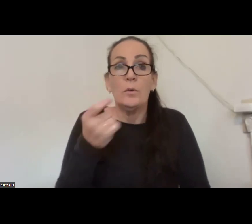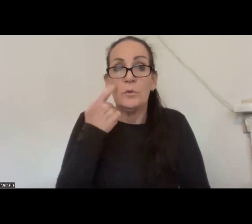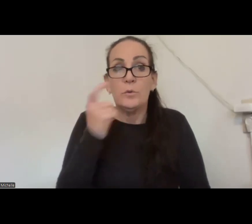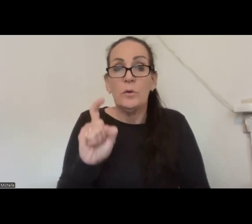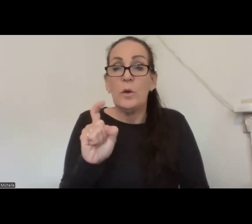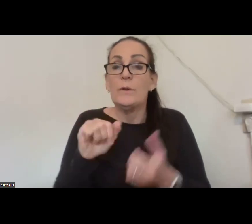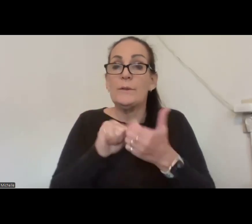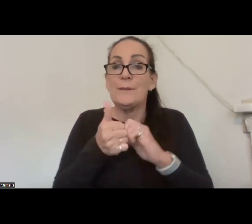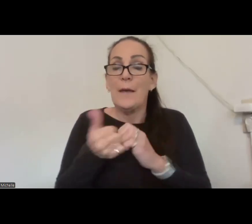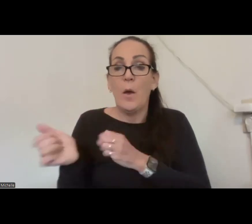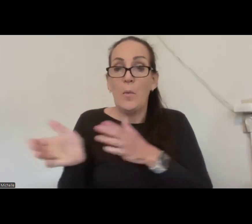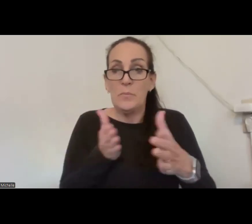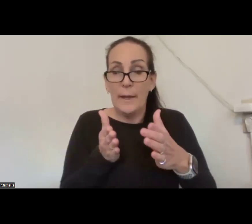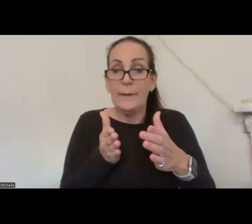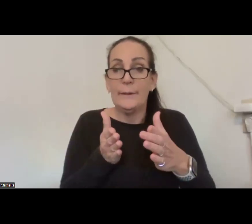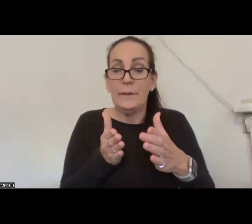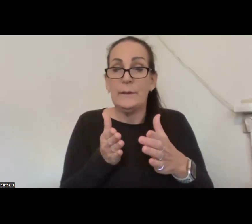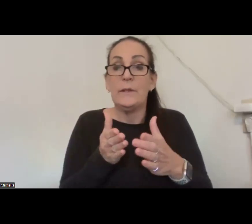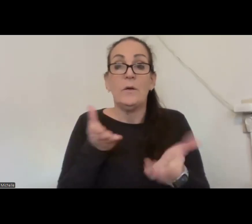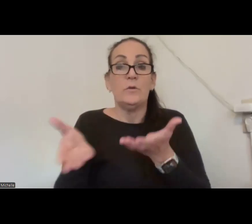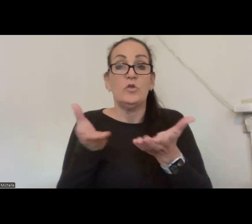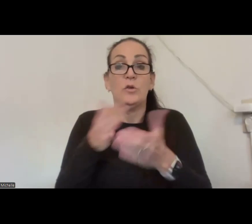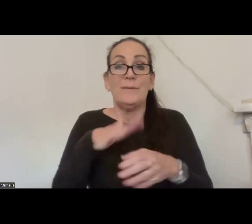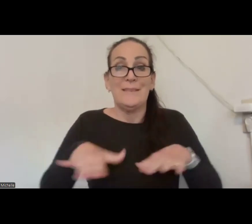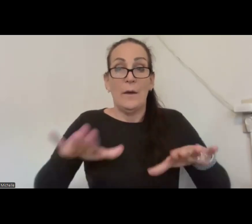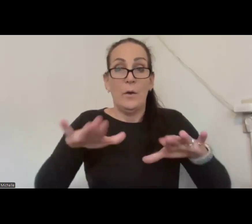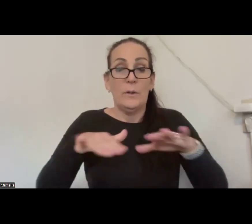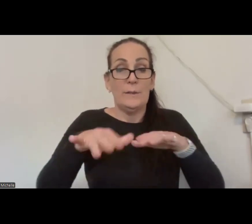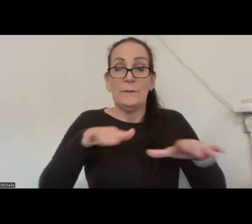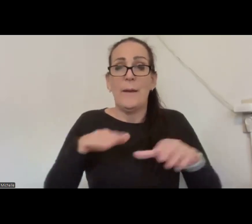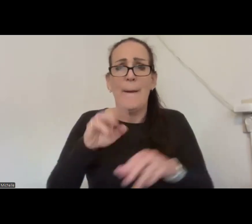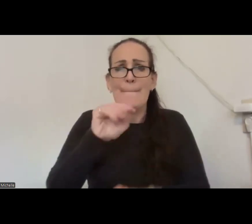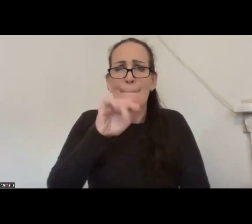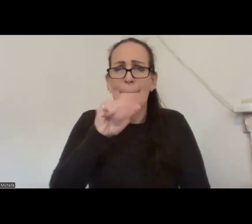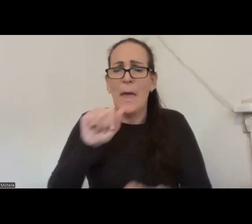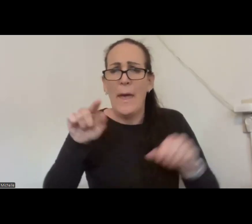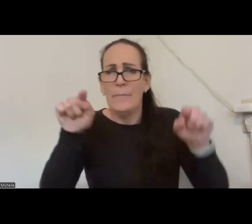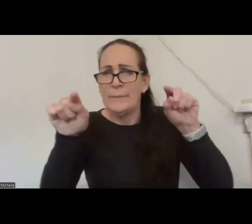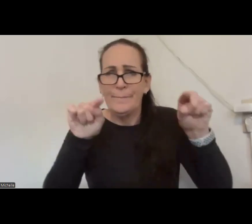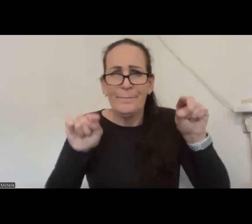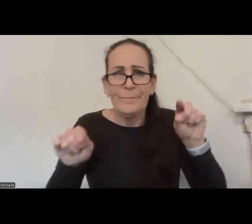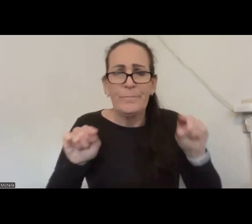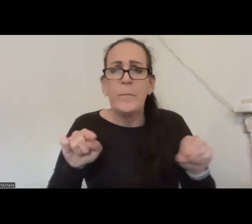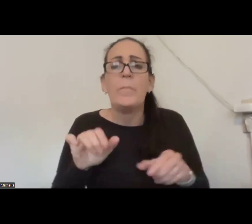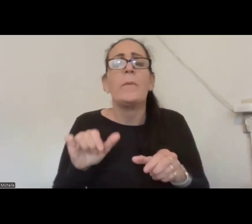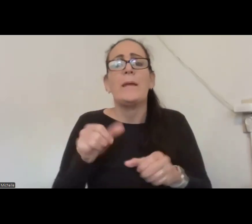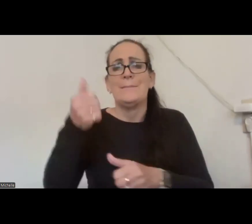how planning service areas, how the map is drawn and the geography that each planning service area